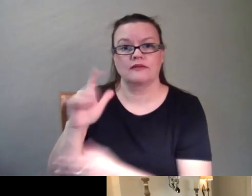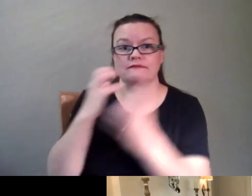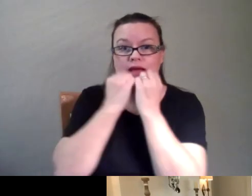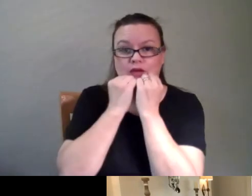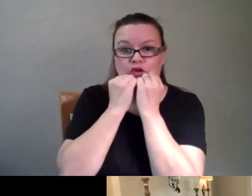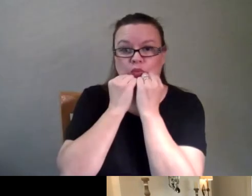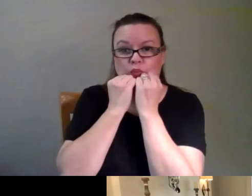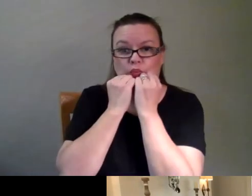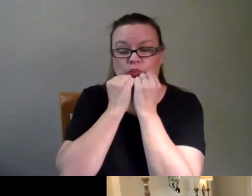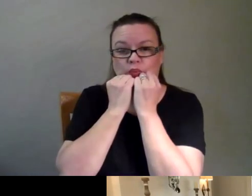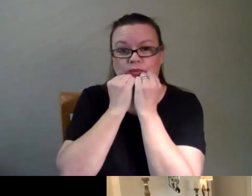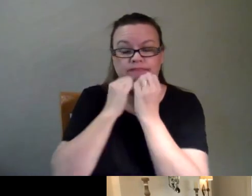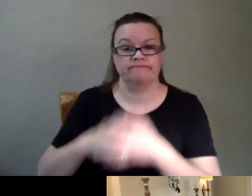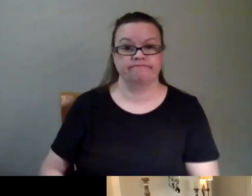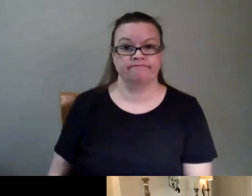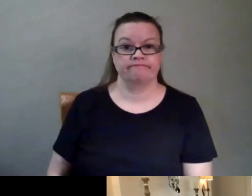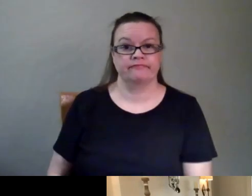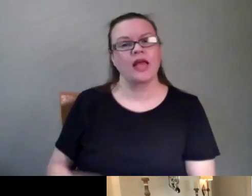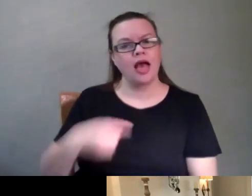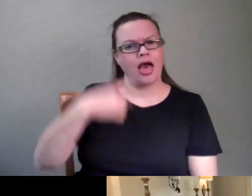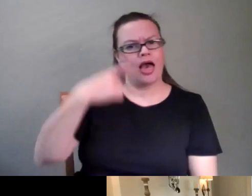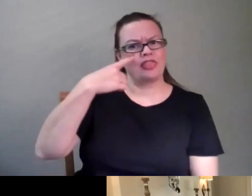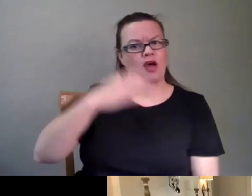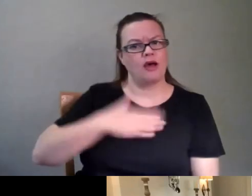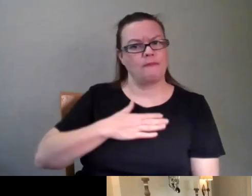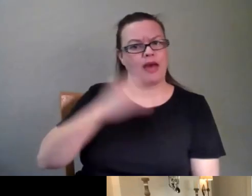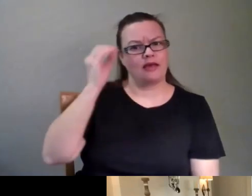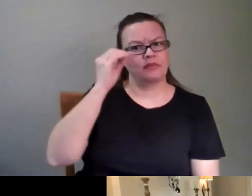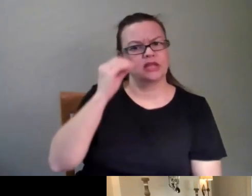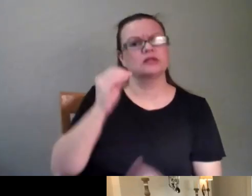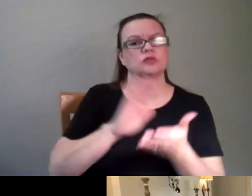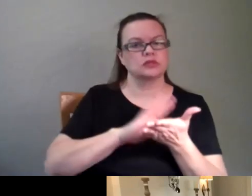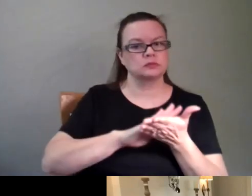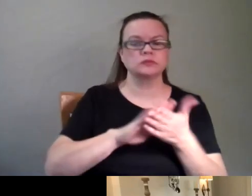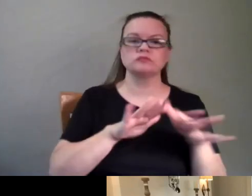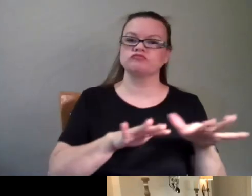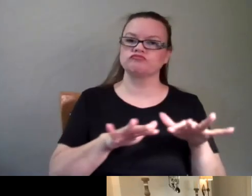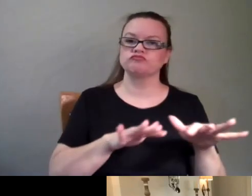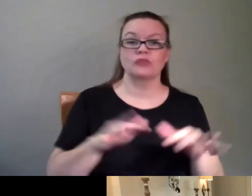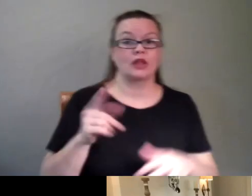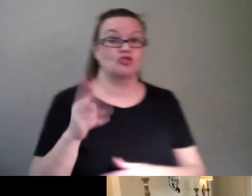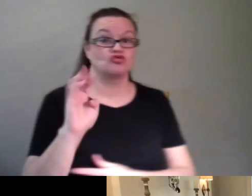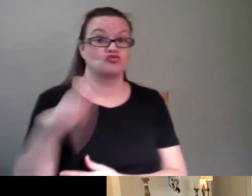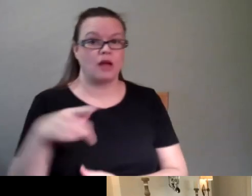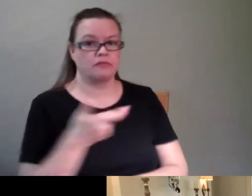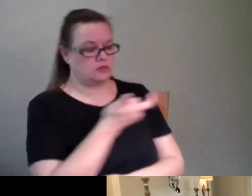was sugarcoating it. So we've had an interesting relationship over the last